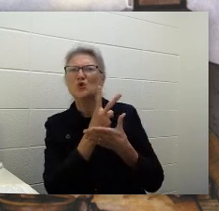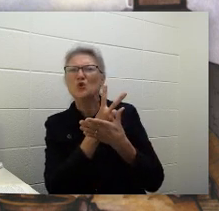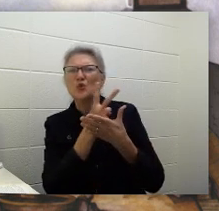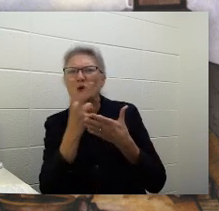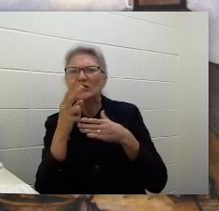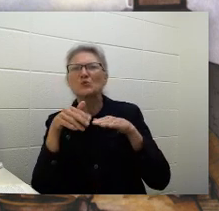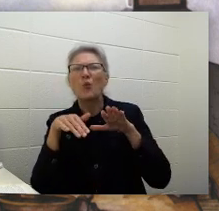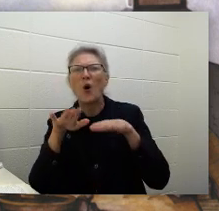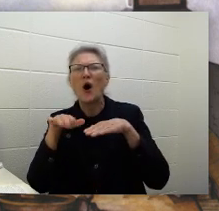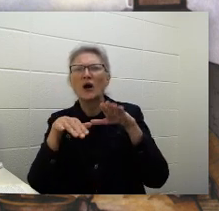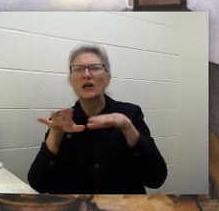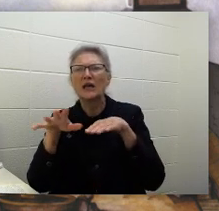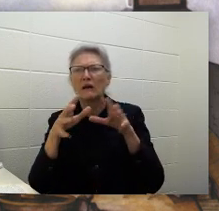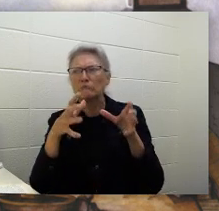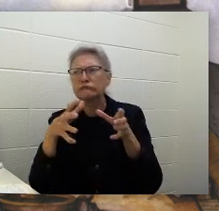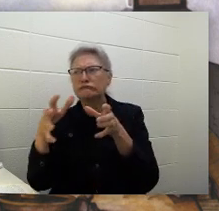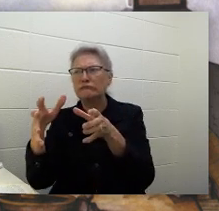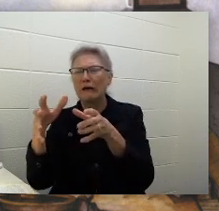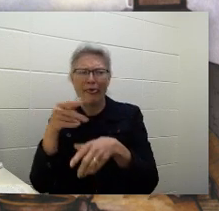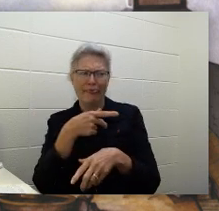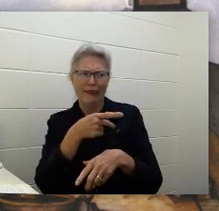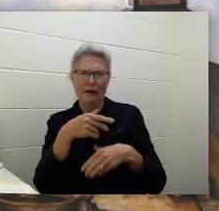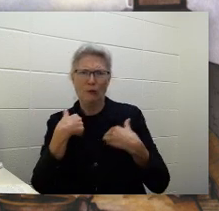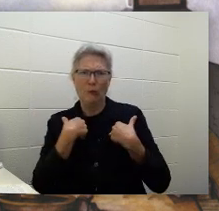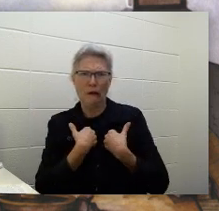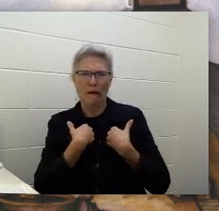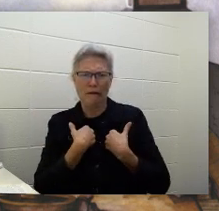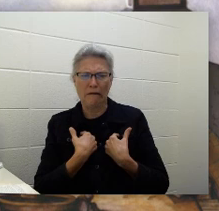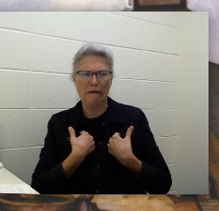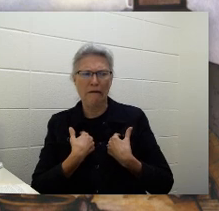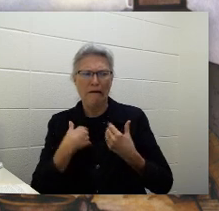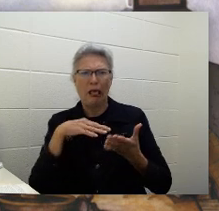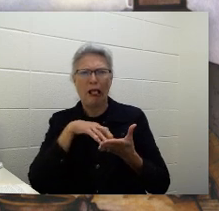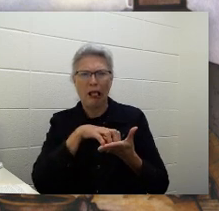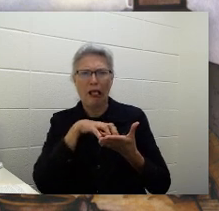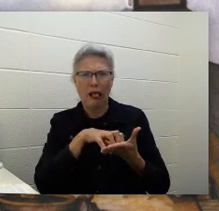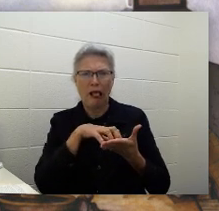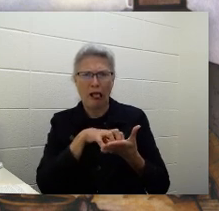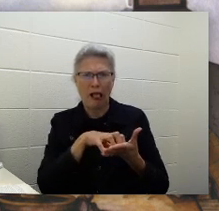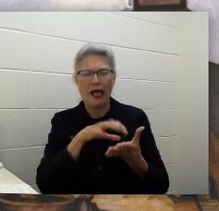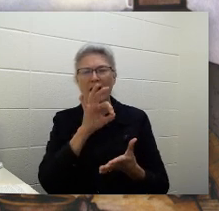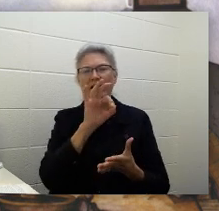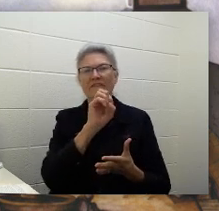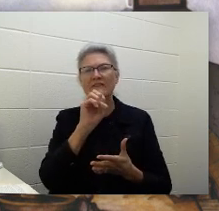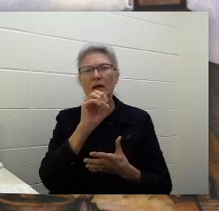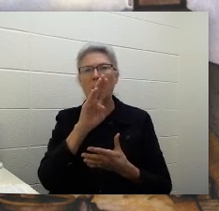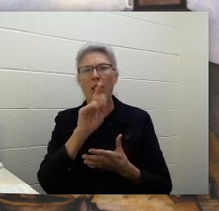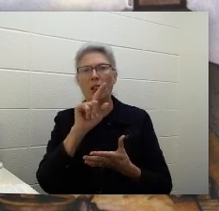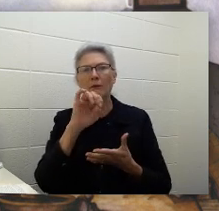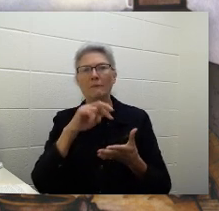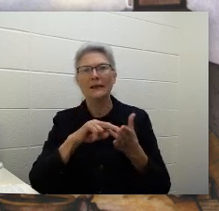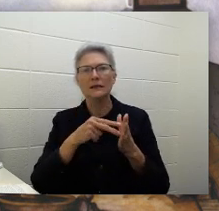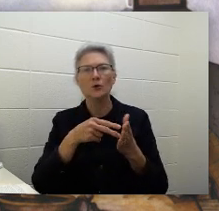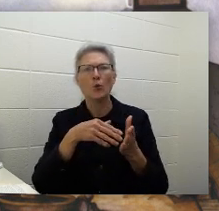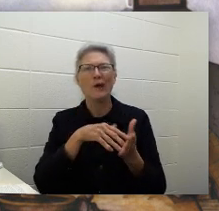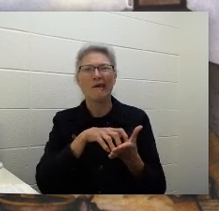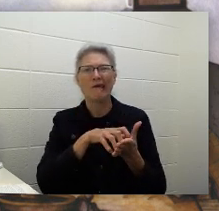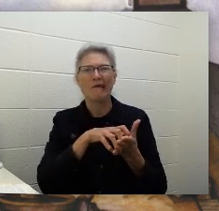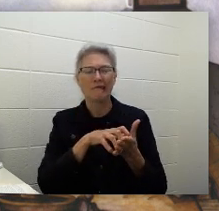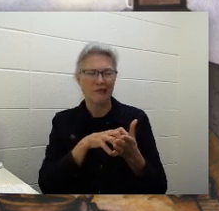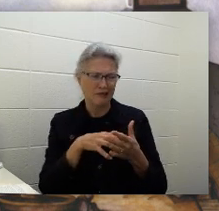just walking. They're super tired and weak, feeble, feeling weak. They can't do that.